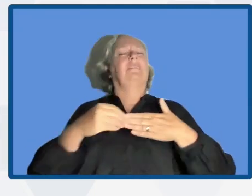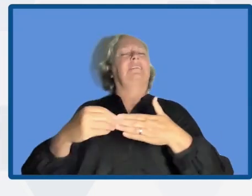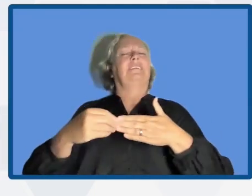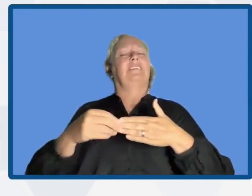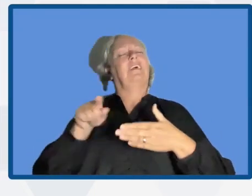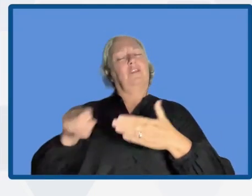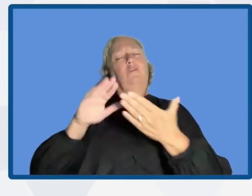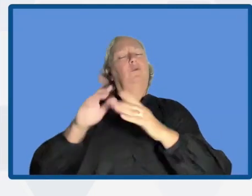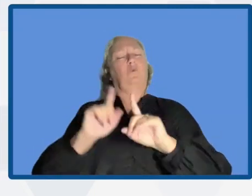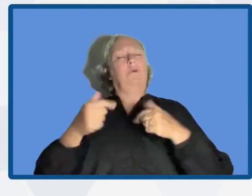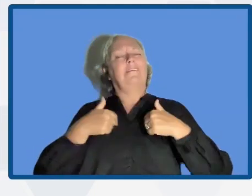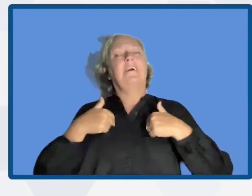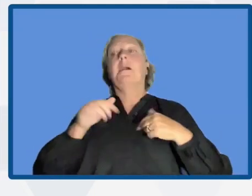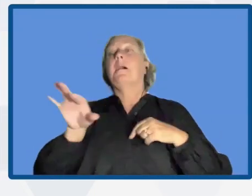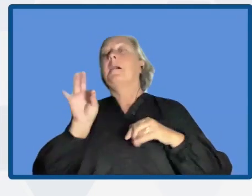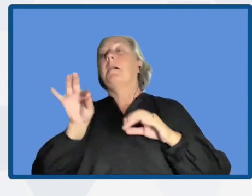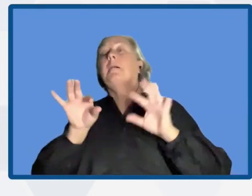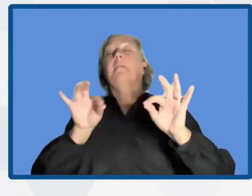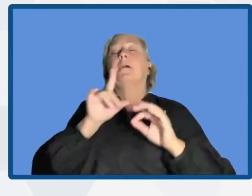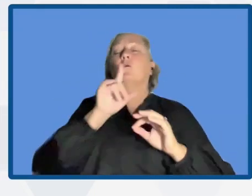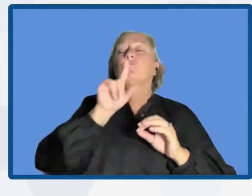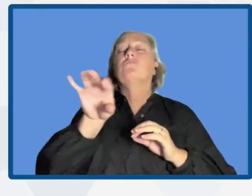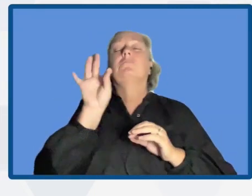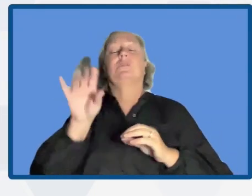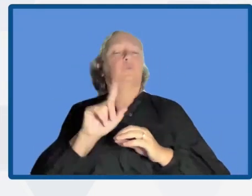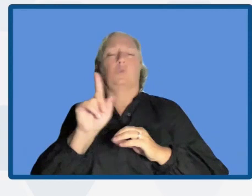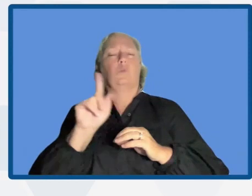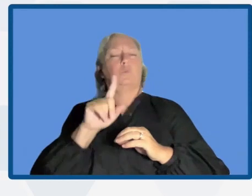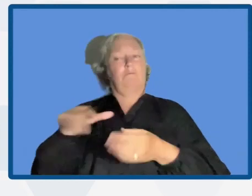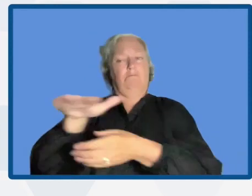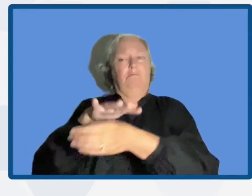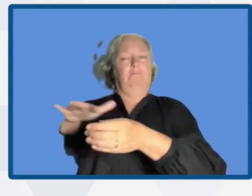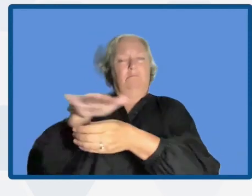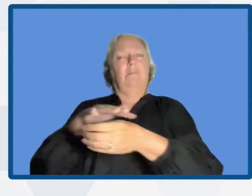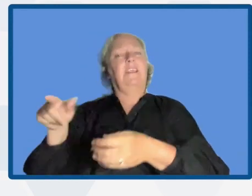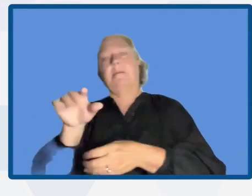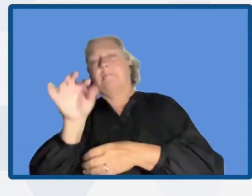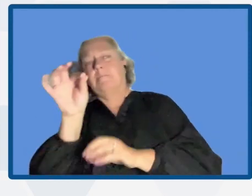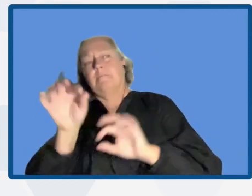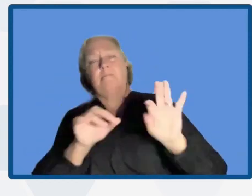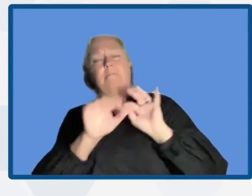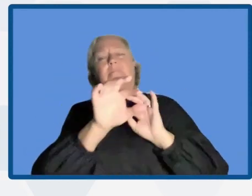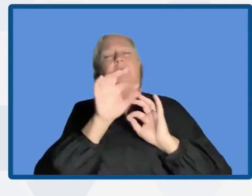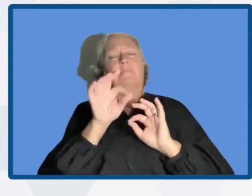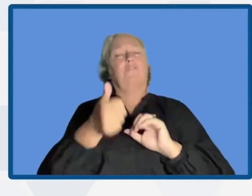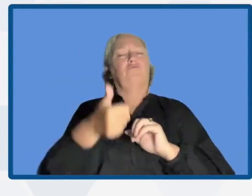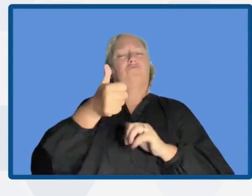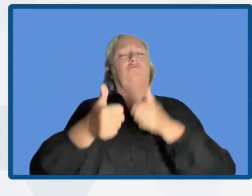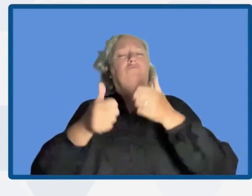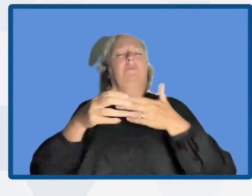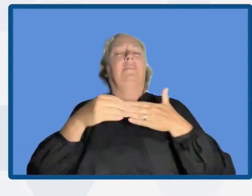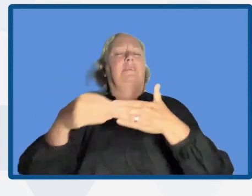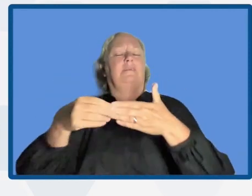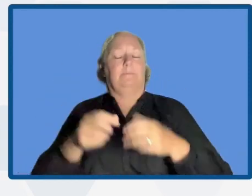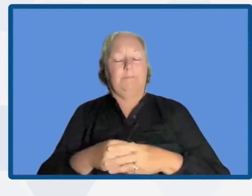us choosing the leaders, but the community itself elects its own leaders. Luis, what happens in the